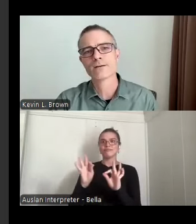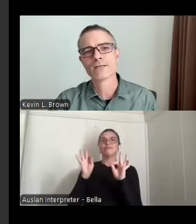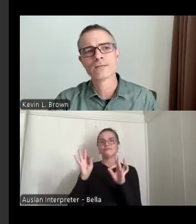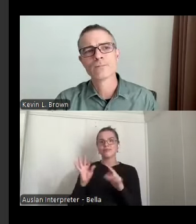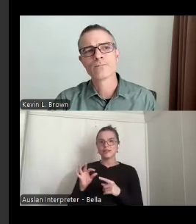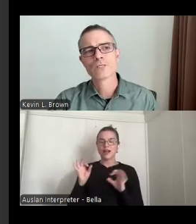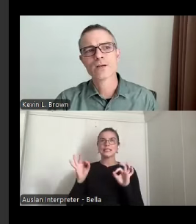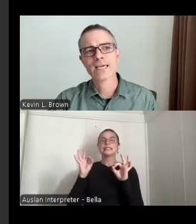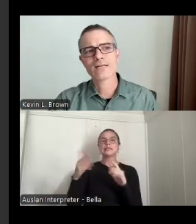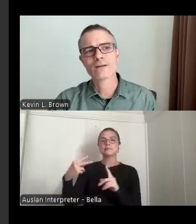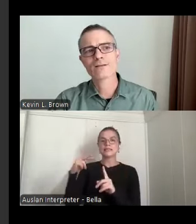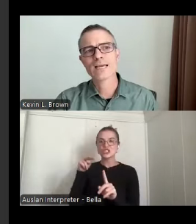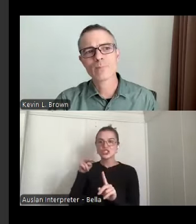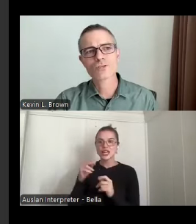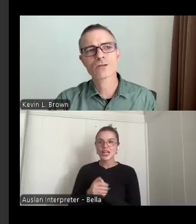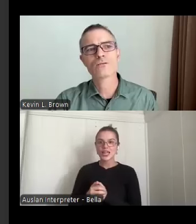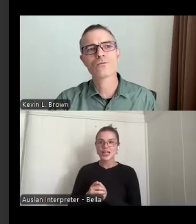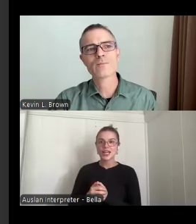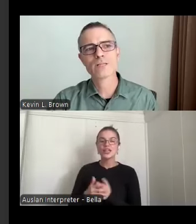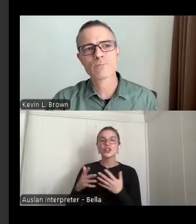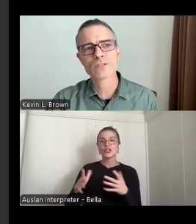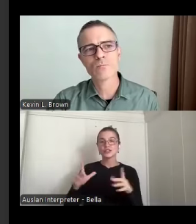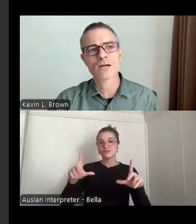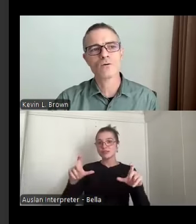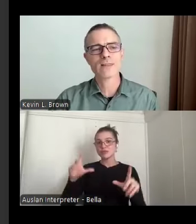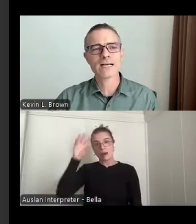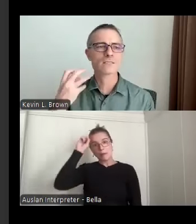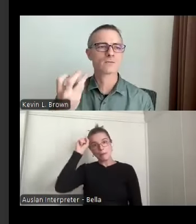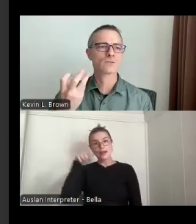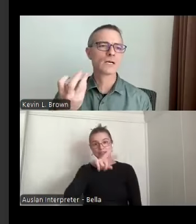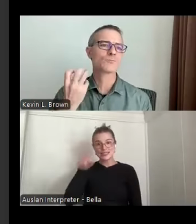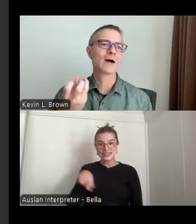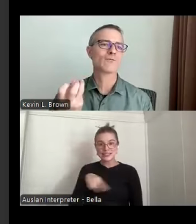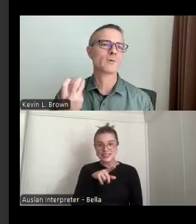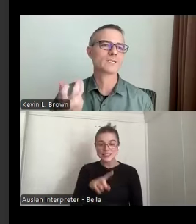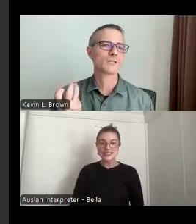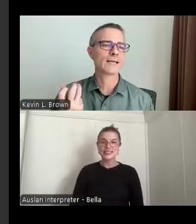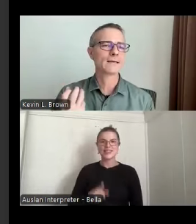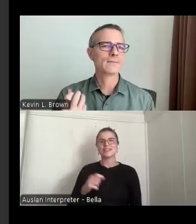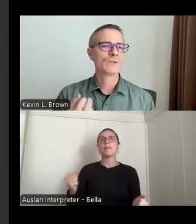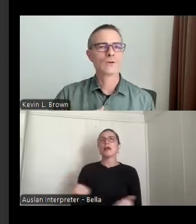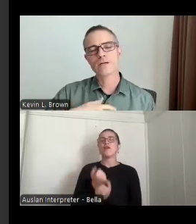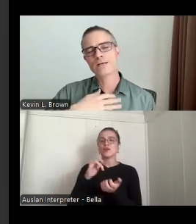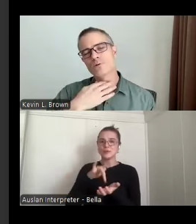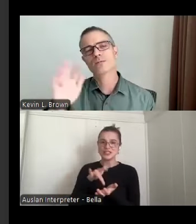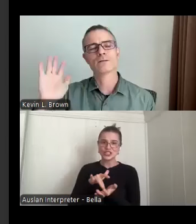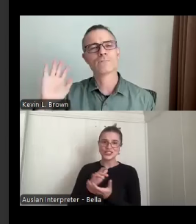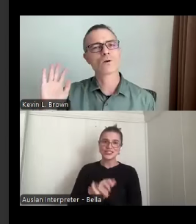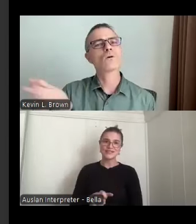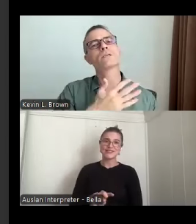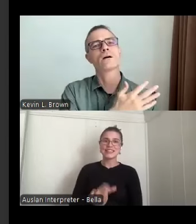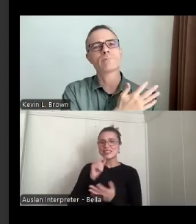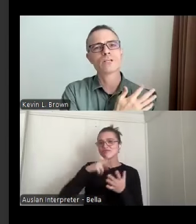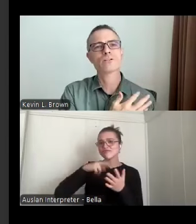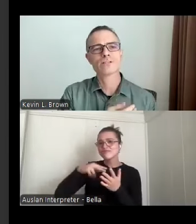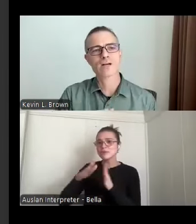positioning. So again, take a picture, remember this mental model. That's such powerful positioning. You could read books and go to